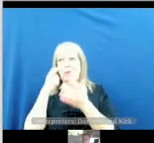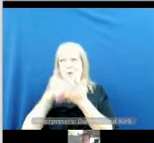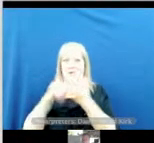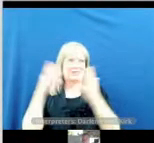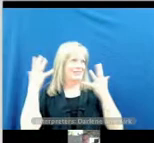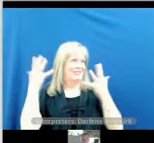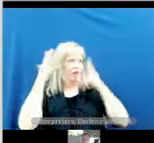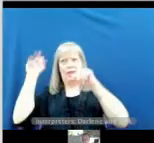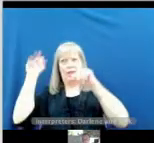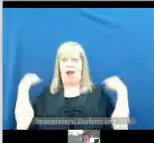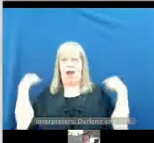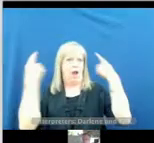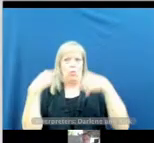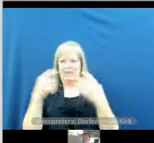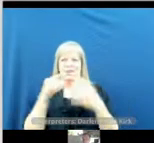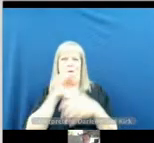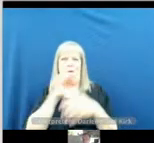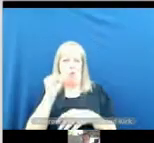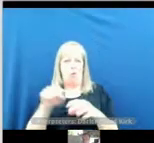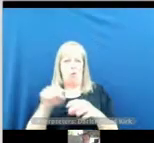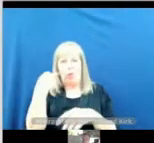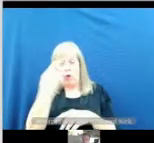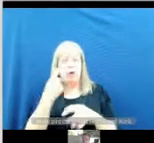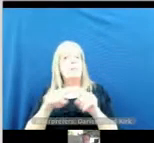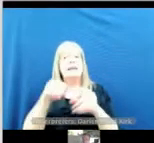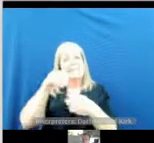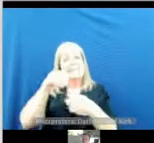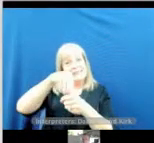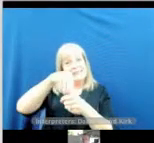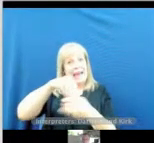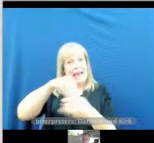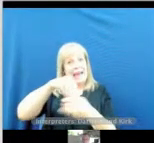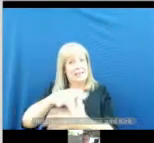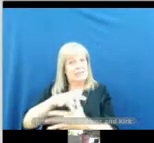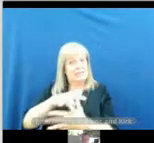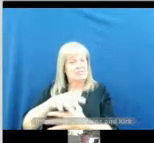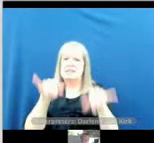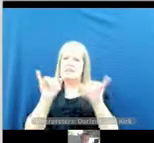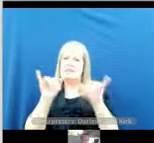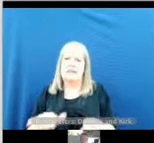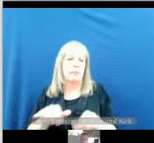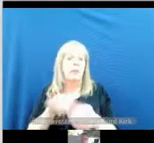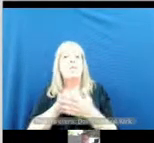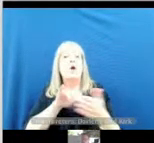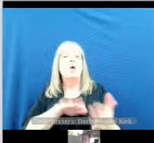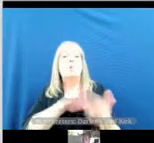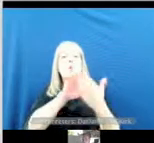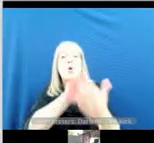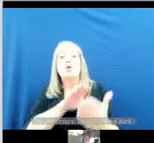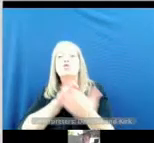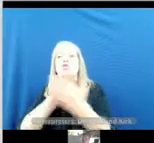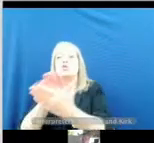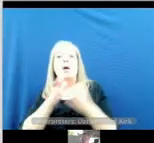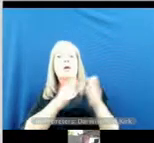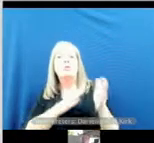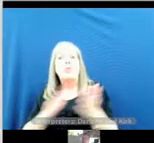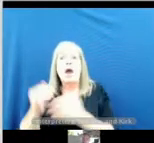content remains the same. The strategies really remain the same. I mean, of course, there's always new new ideas and new concepts,